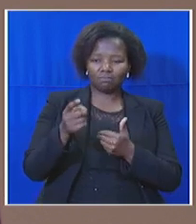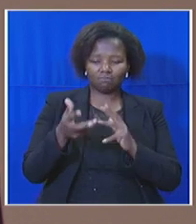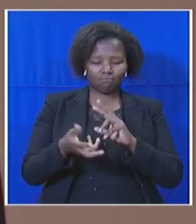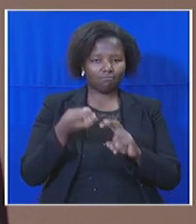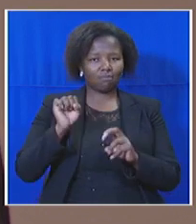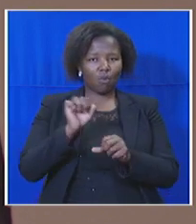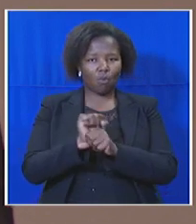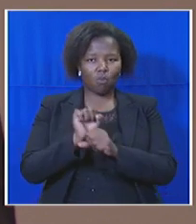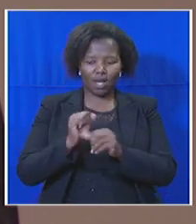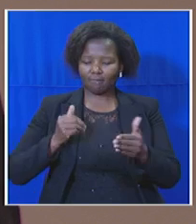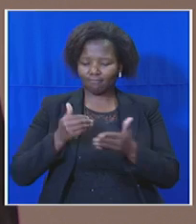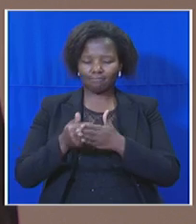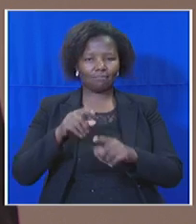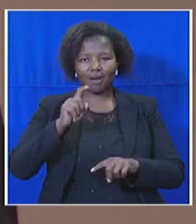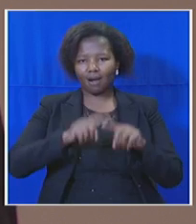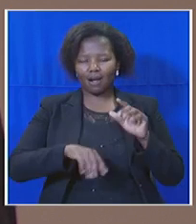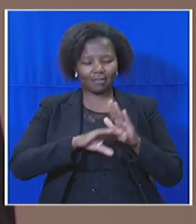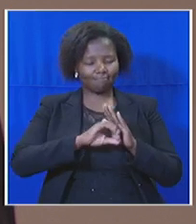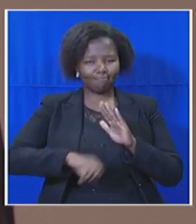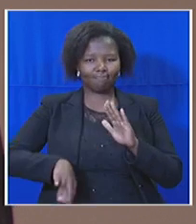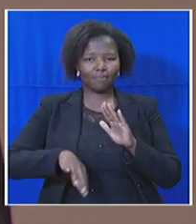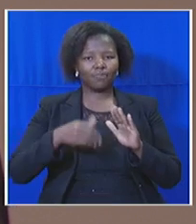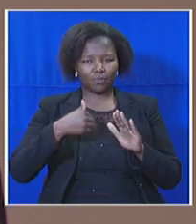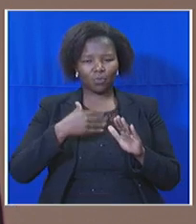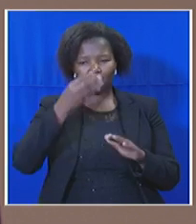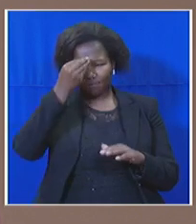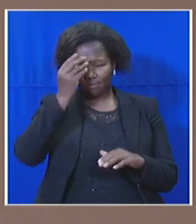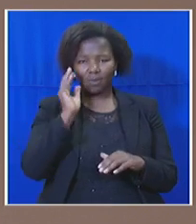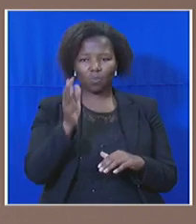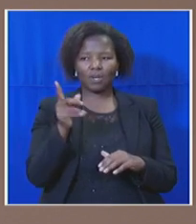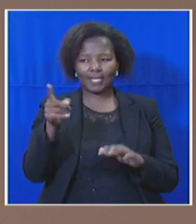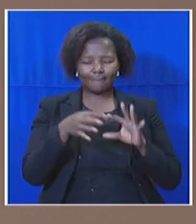from the history of South Africa. He worked with immeasurable commitment and